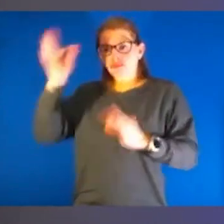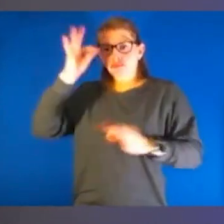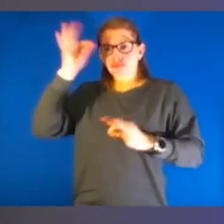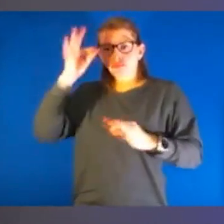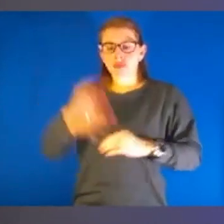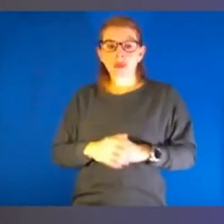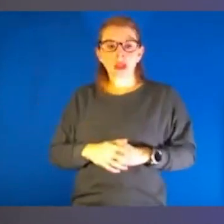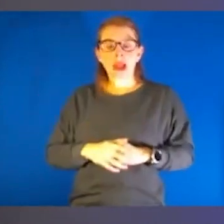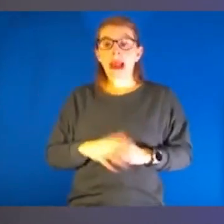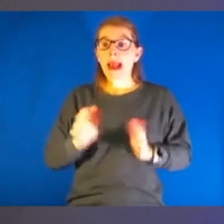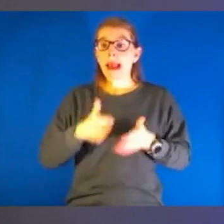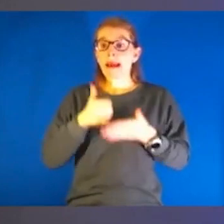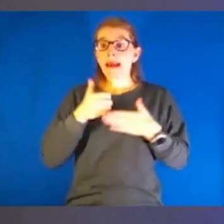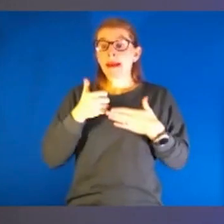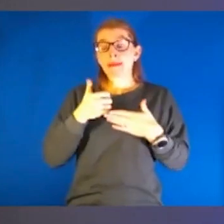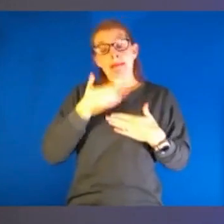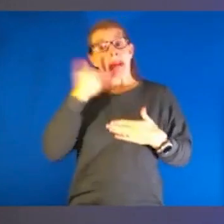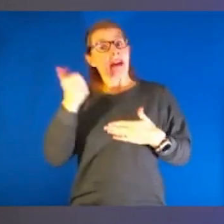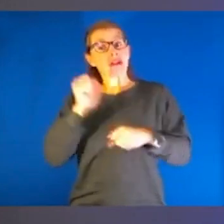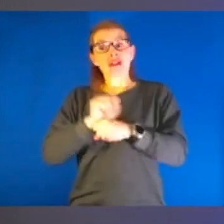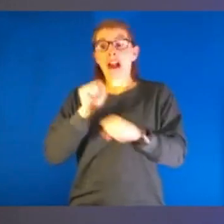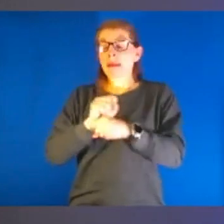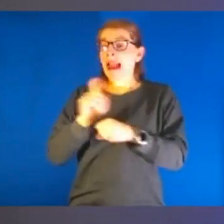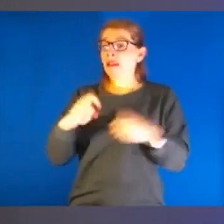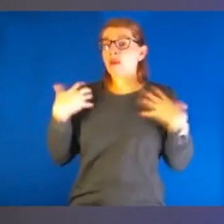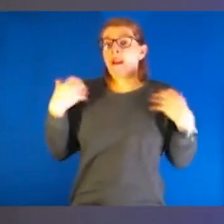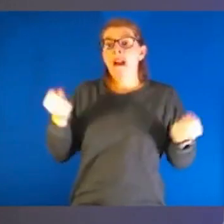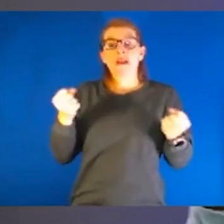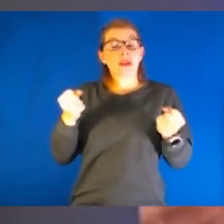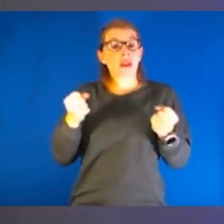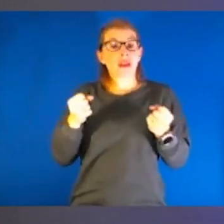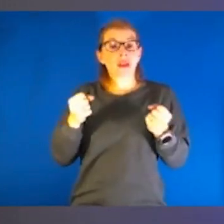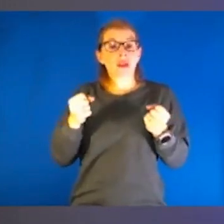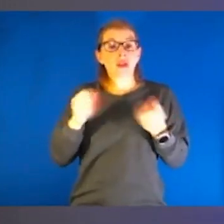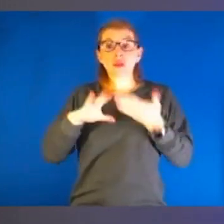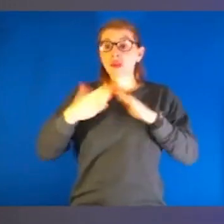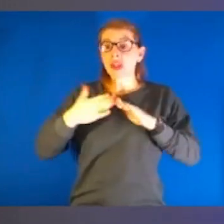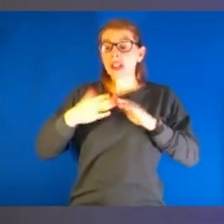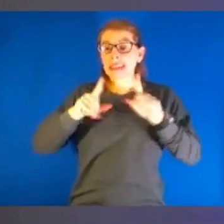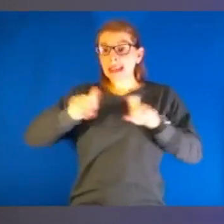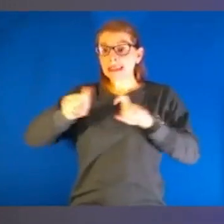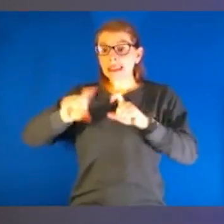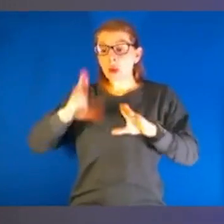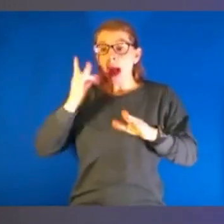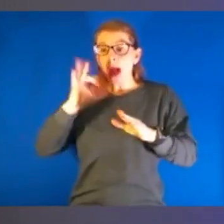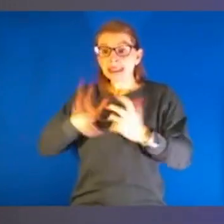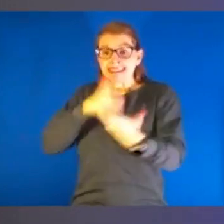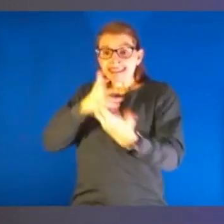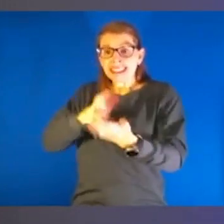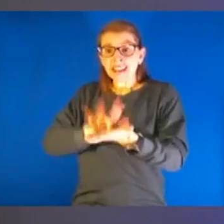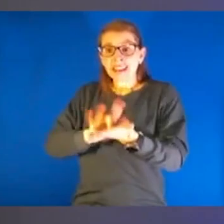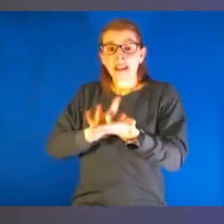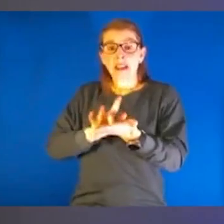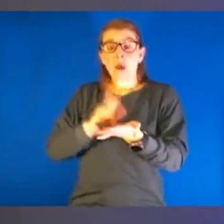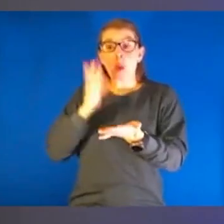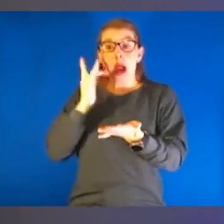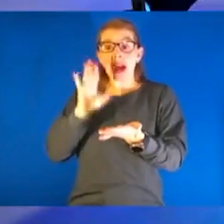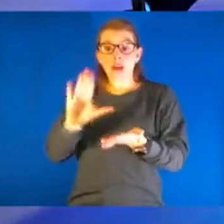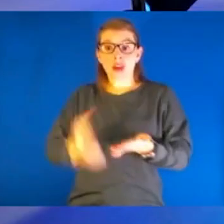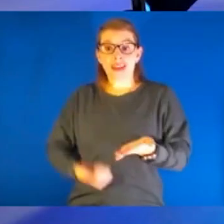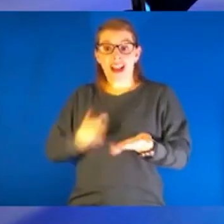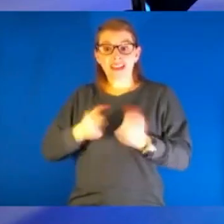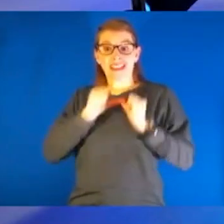community getting out there, testing, and identifying these people so we can get them on meds and get them undetectable so they can live a long, healthy life. Well,